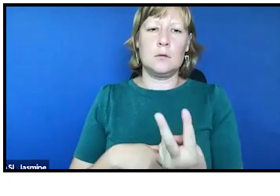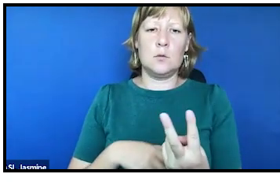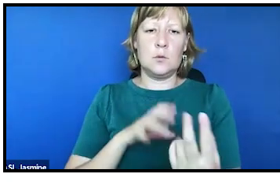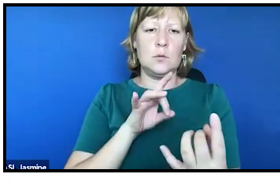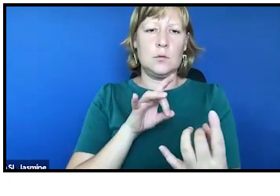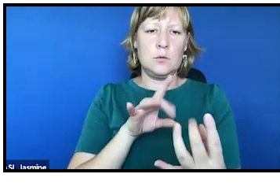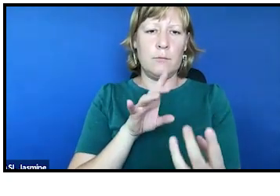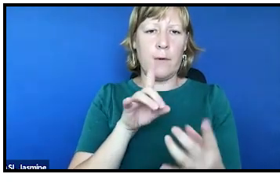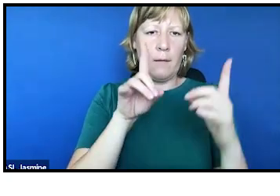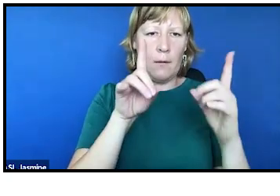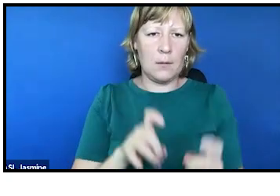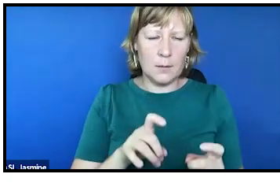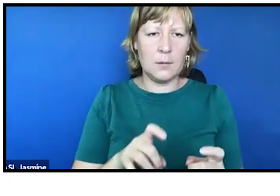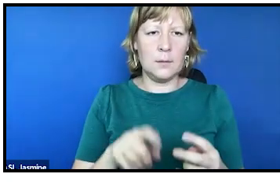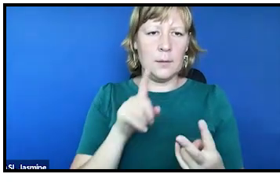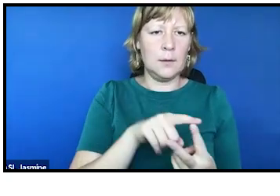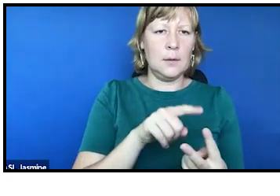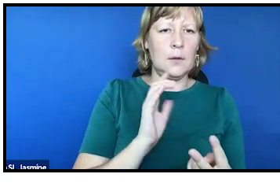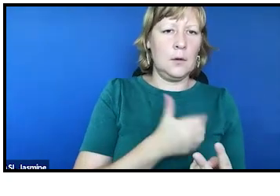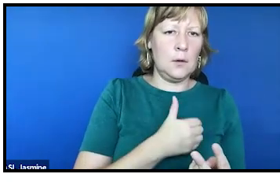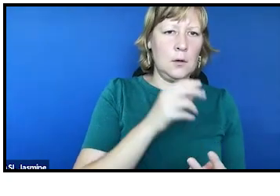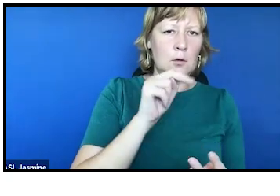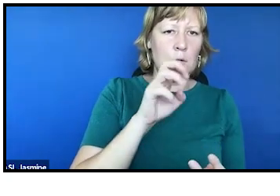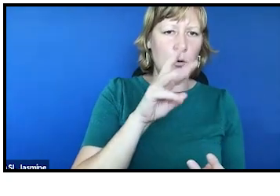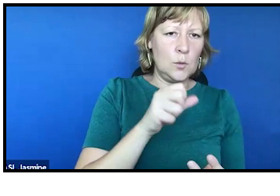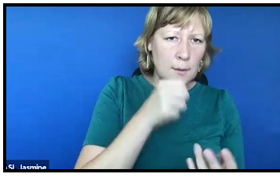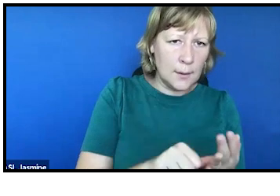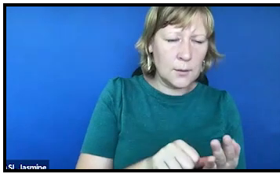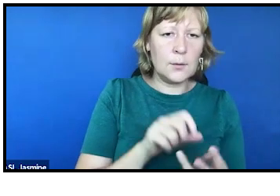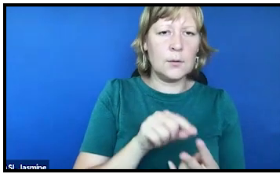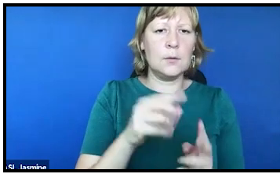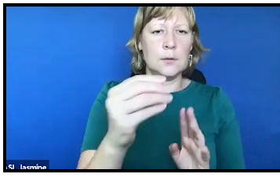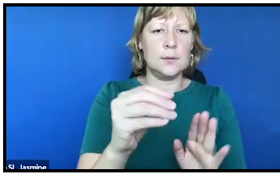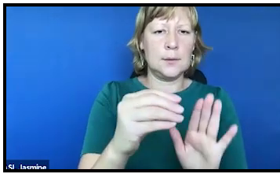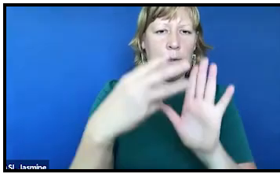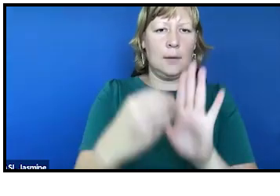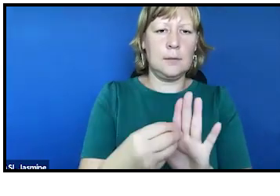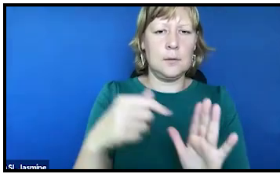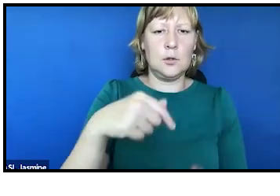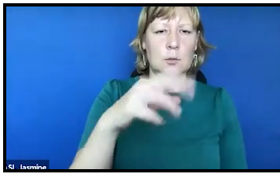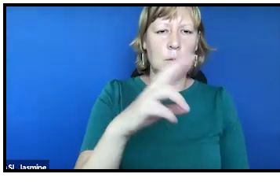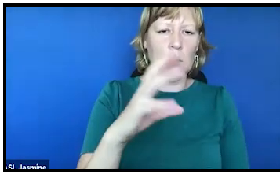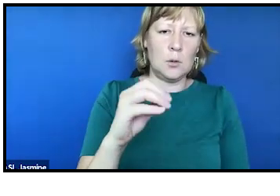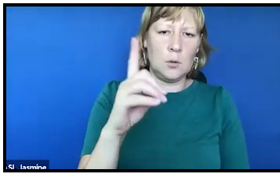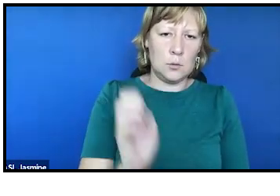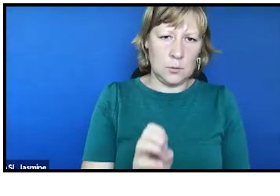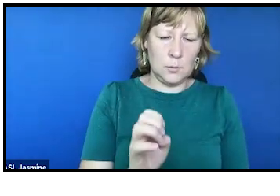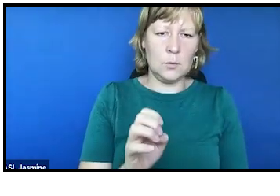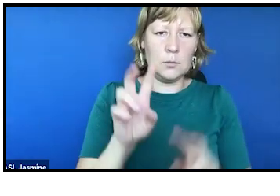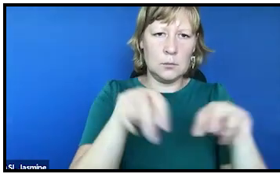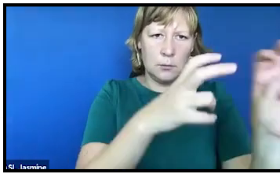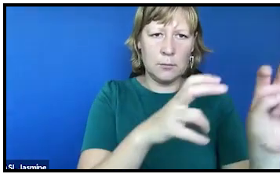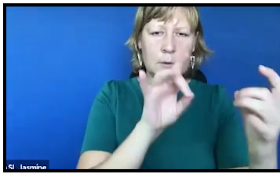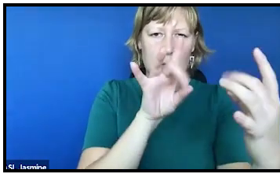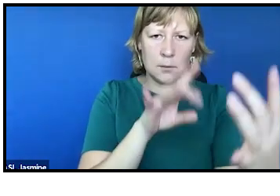our newsletter, and there's an online version. You can scan the QR code to get there, or you can also do it on